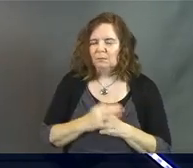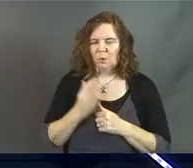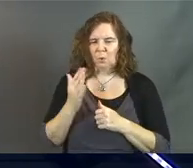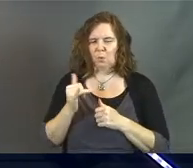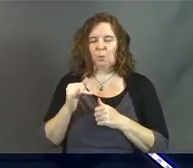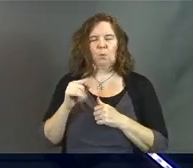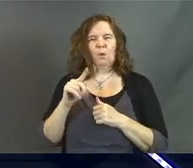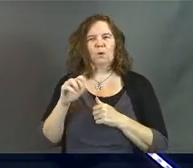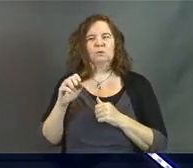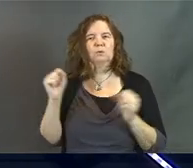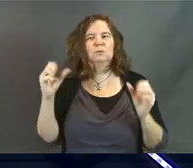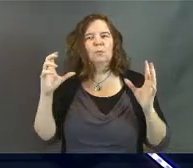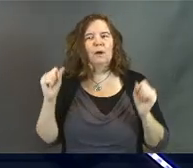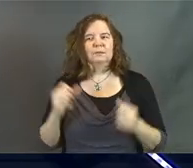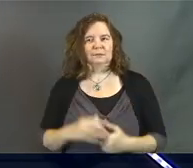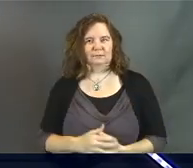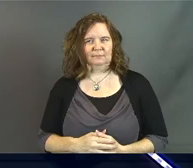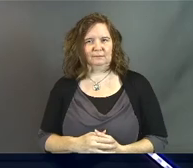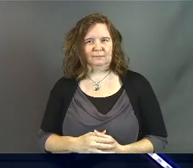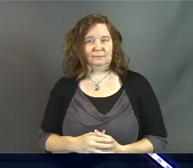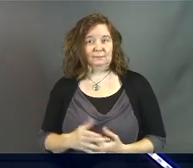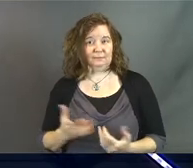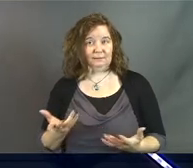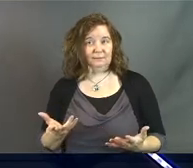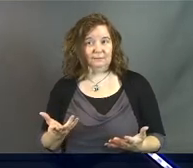Why the tone of surprise?